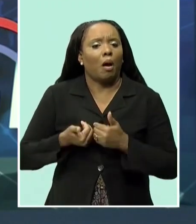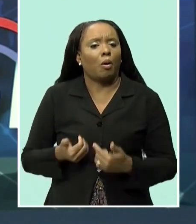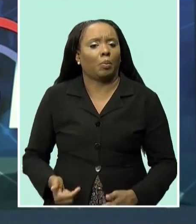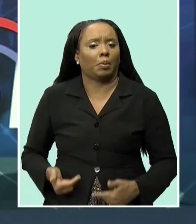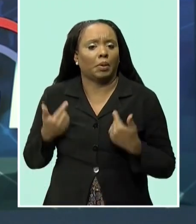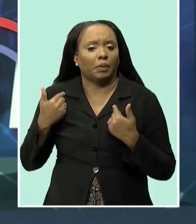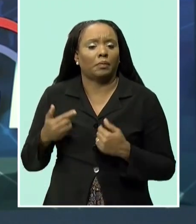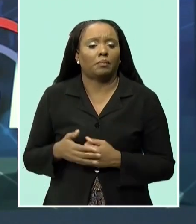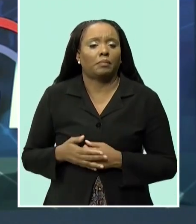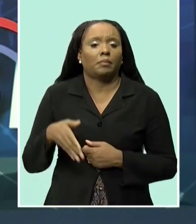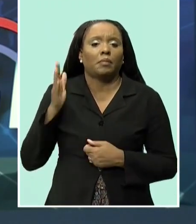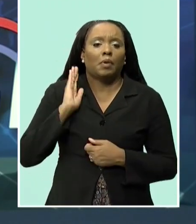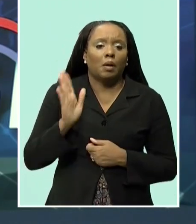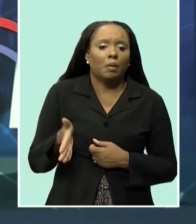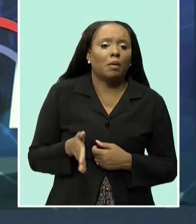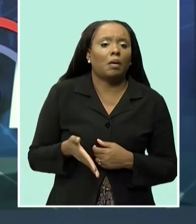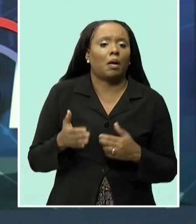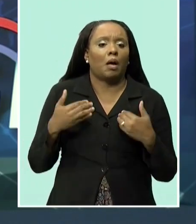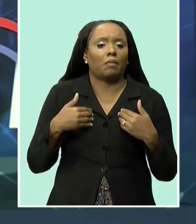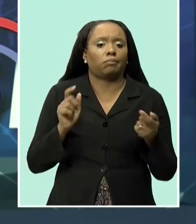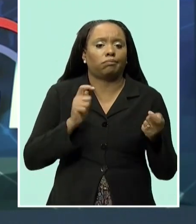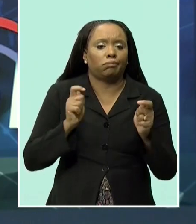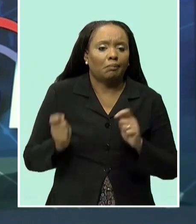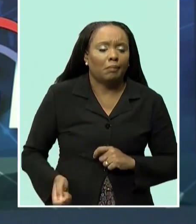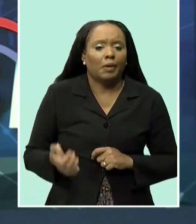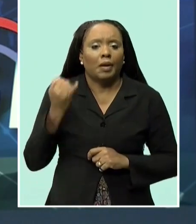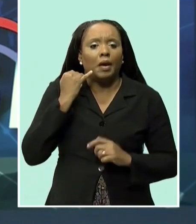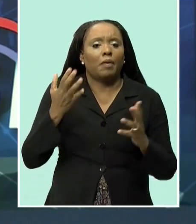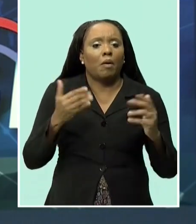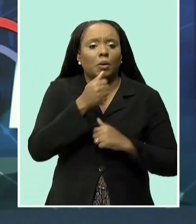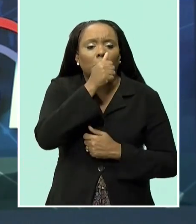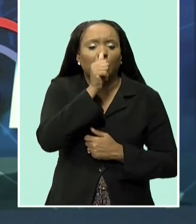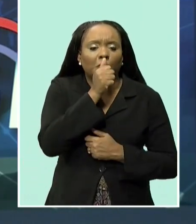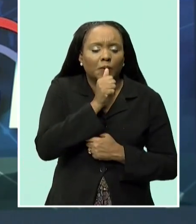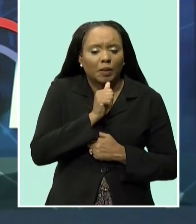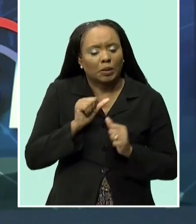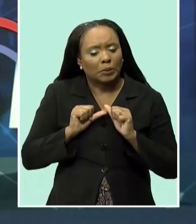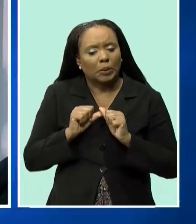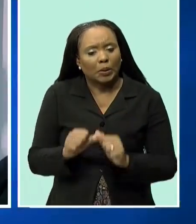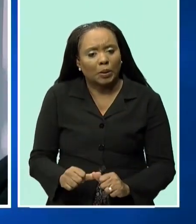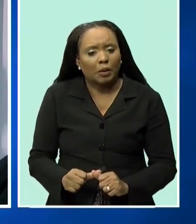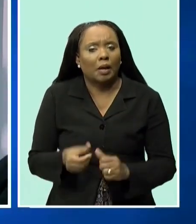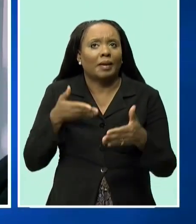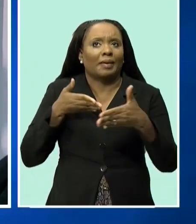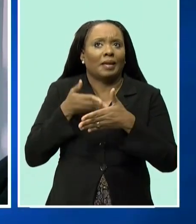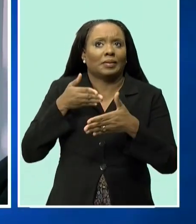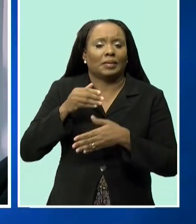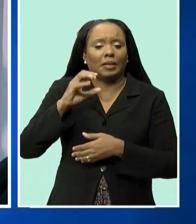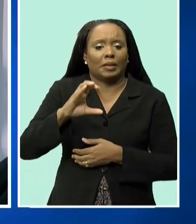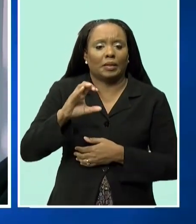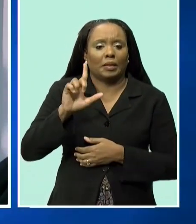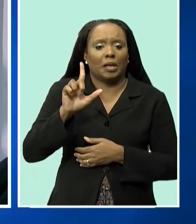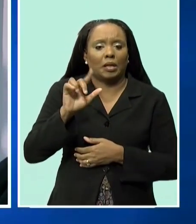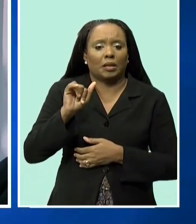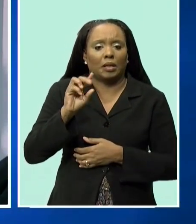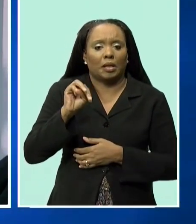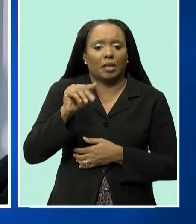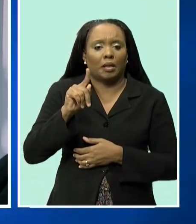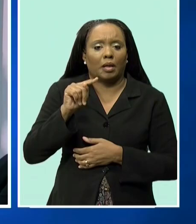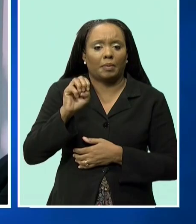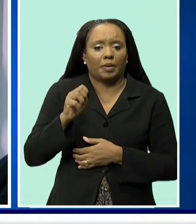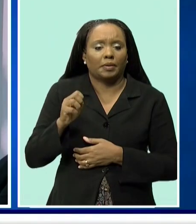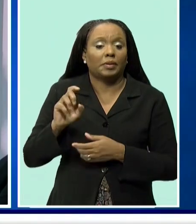major changes if it is to become resilient against climate change. It is said that the planet will have to feed